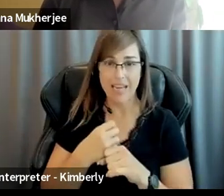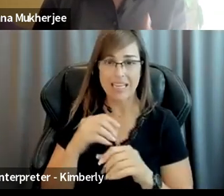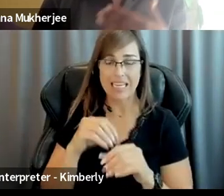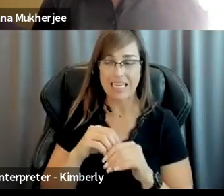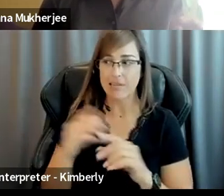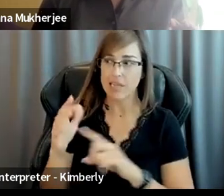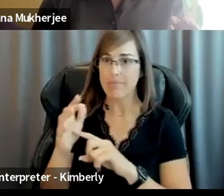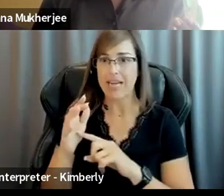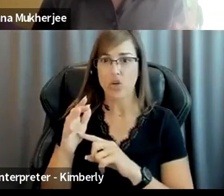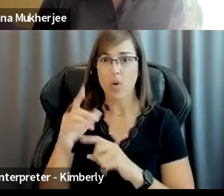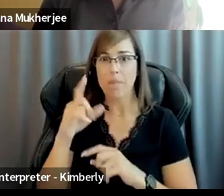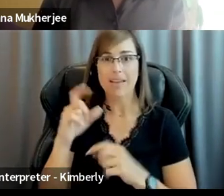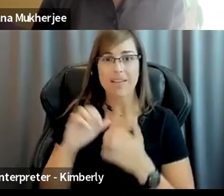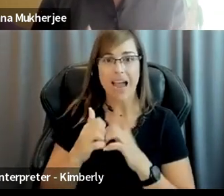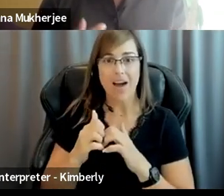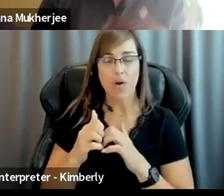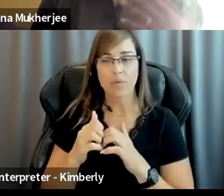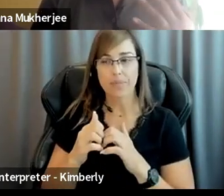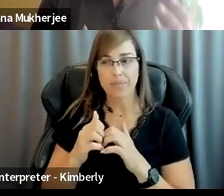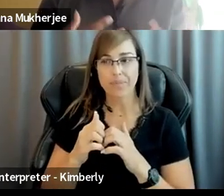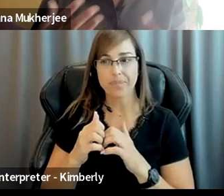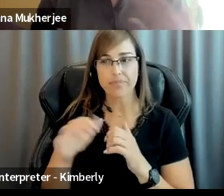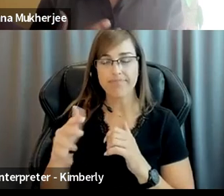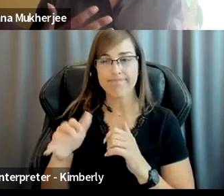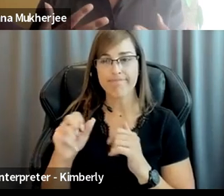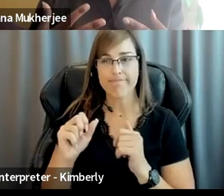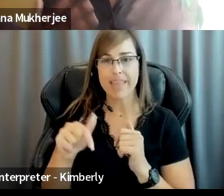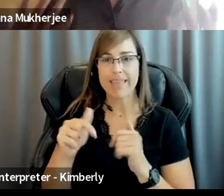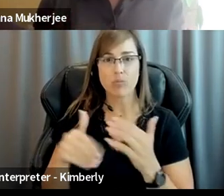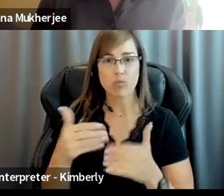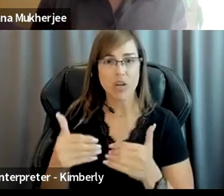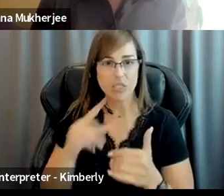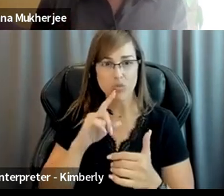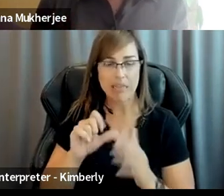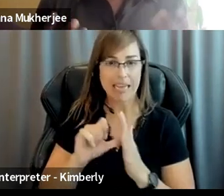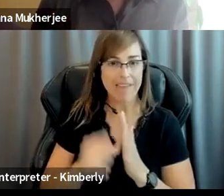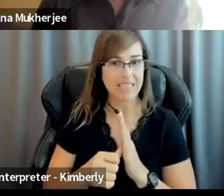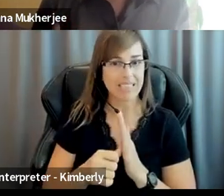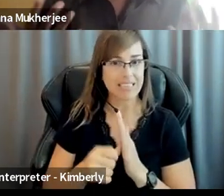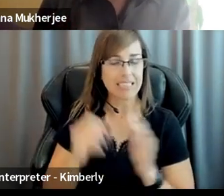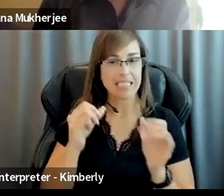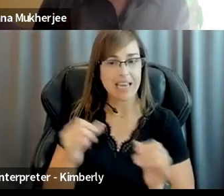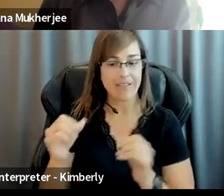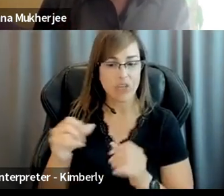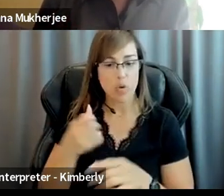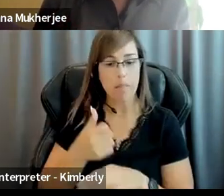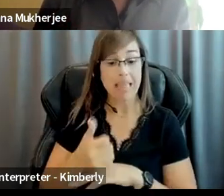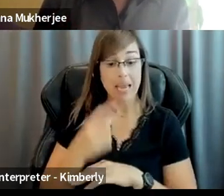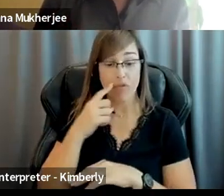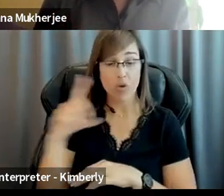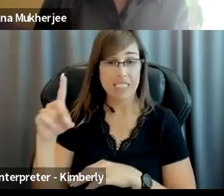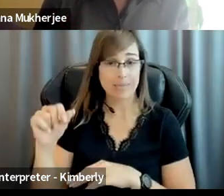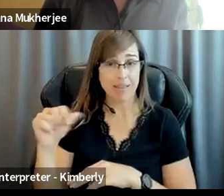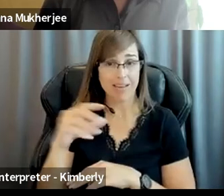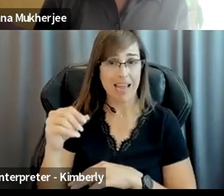spectacles, because of the way that they are kind of, you know, this process really emphasizes individual blame for disabilities